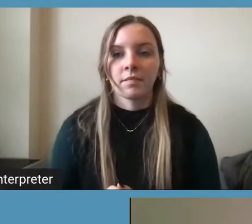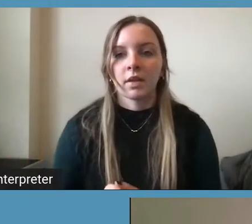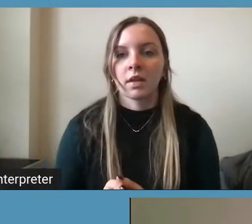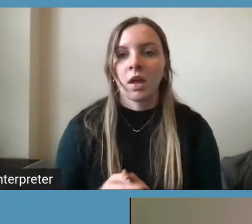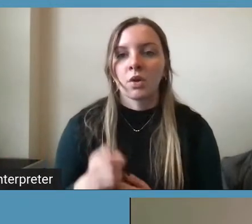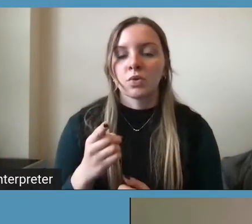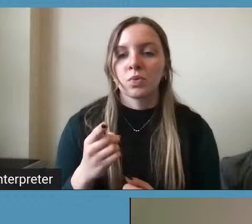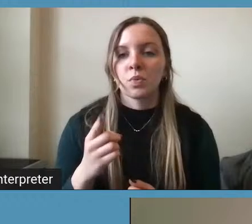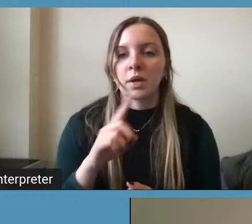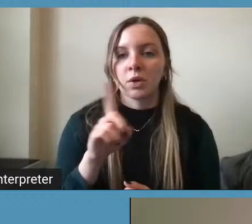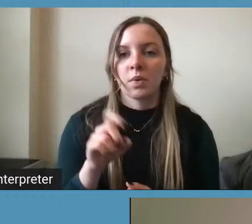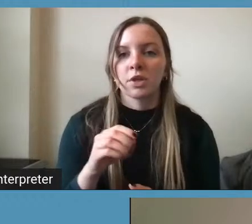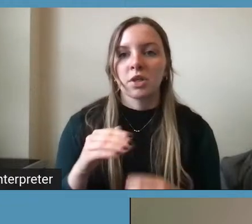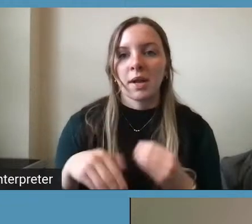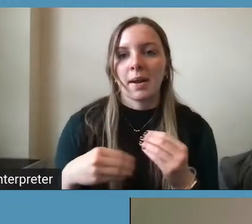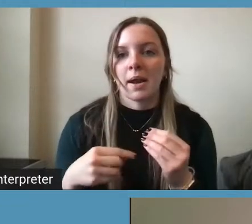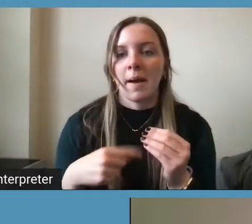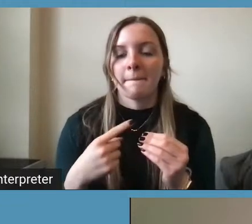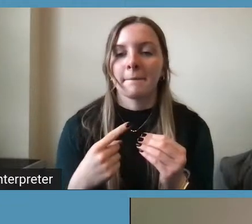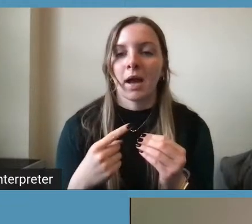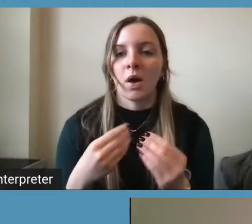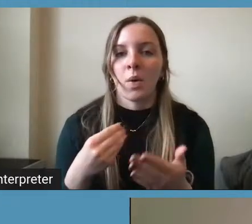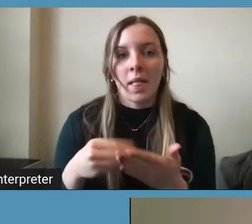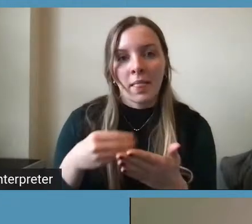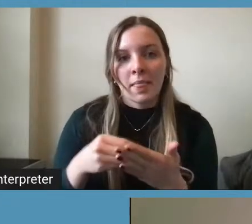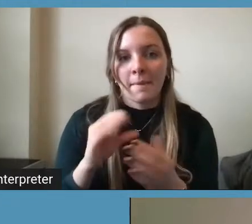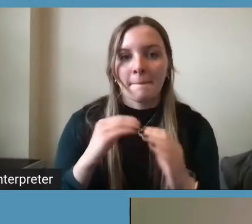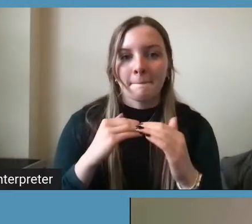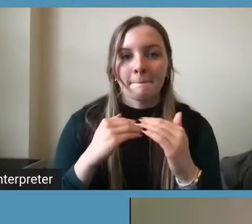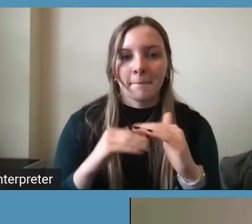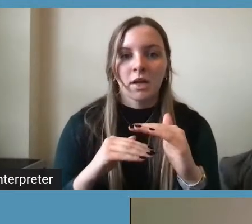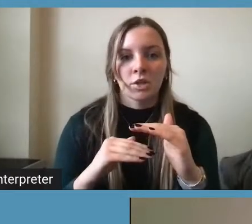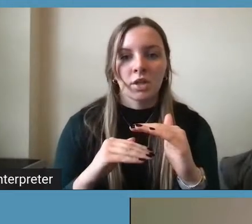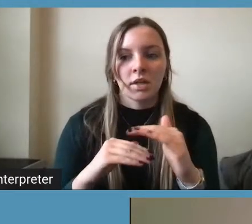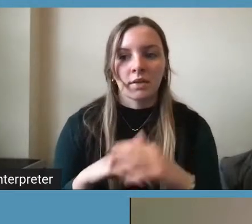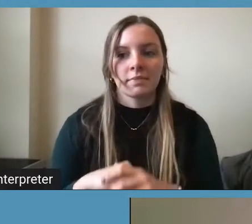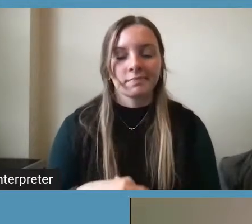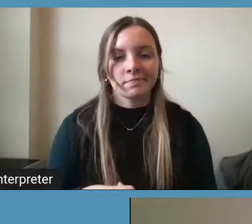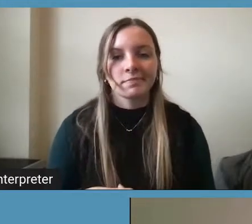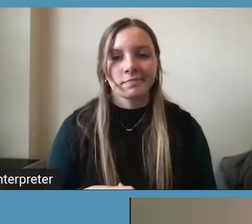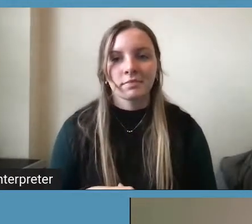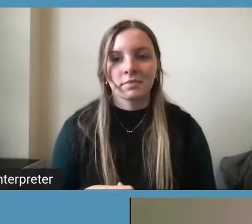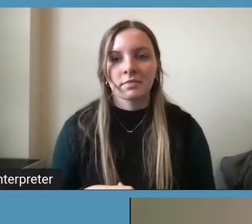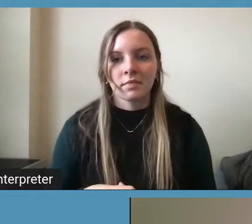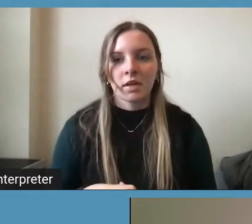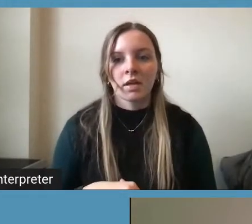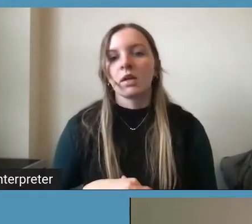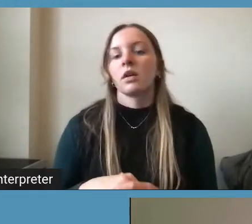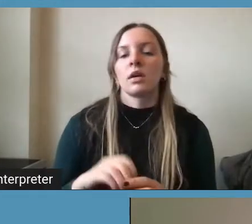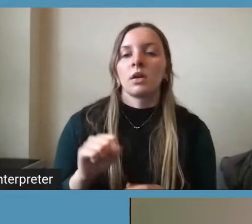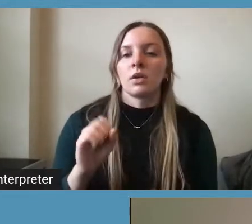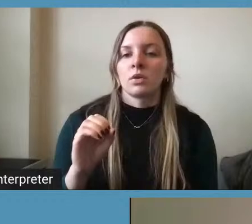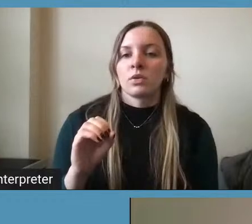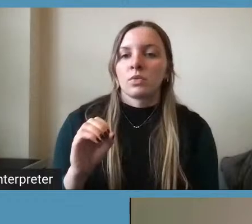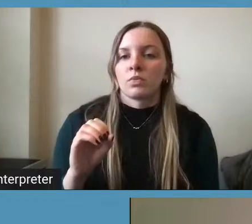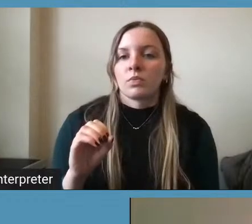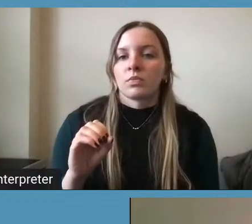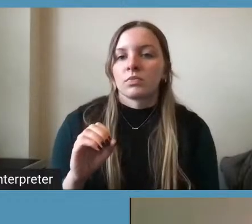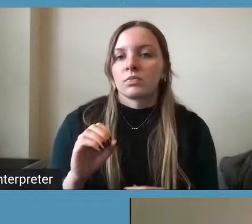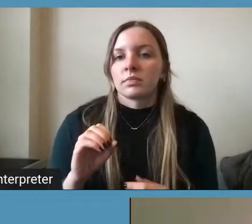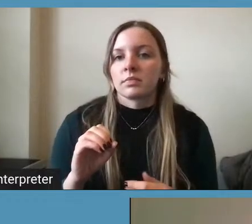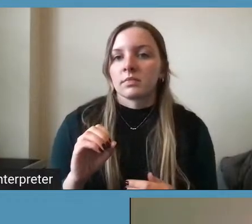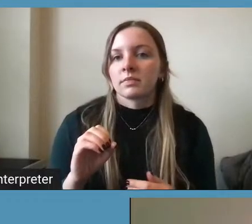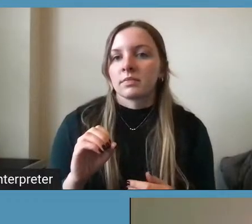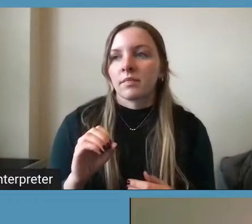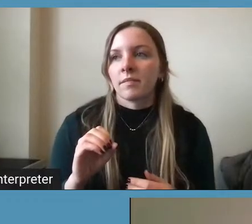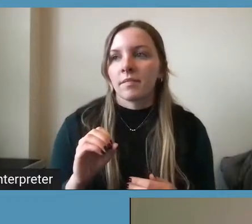of images that you need reasonably to make sure that, the complexity of the object is taken care of. I'm sure that drives